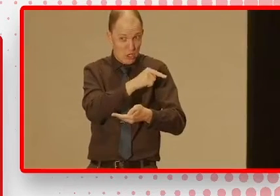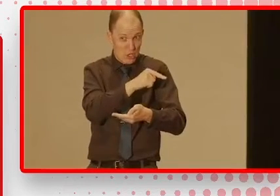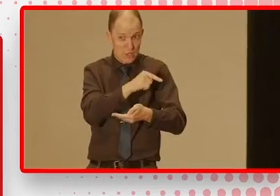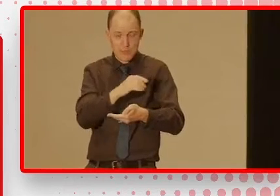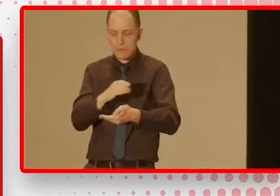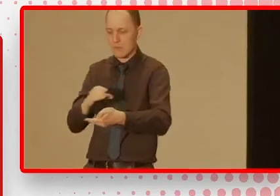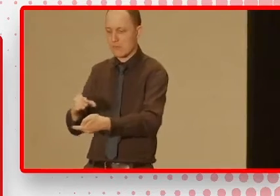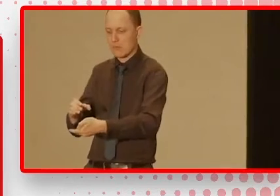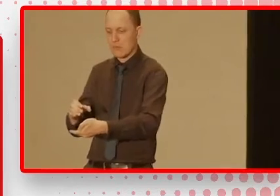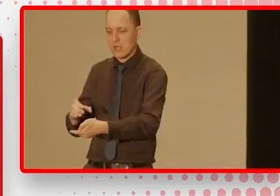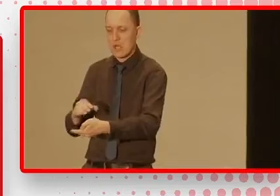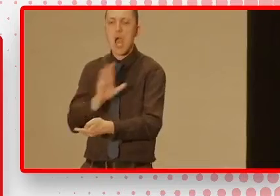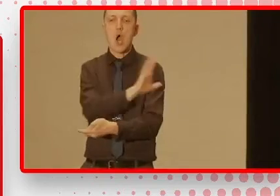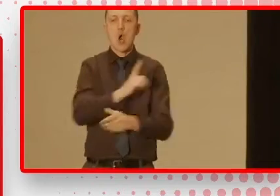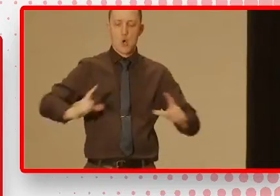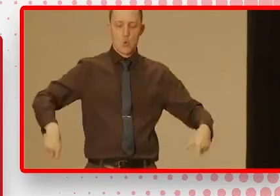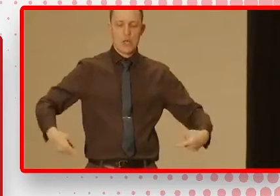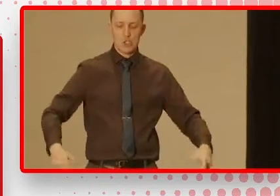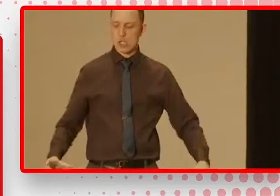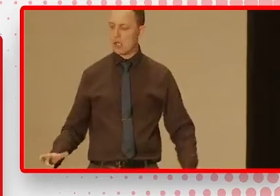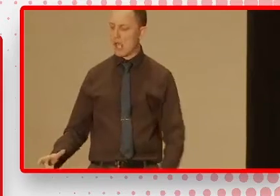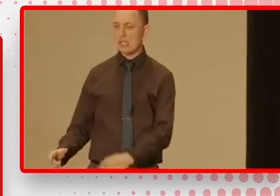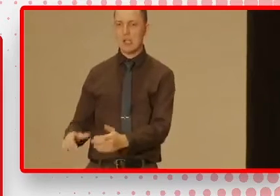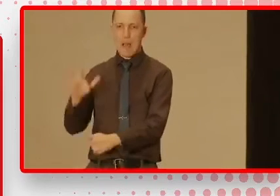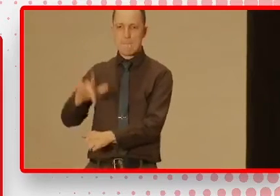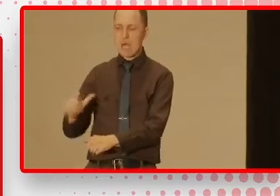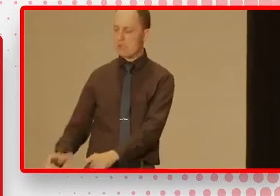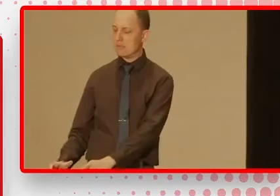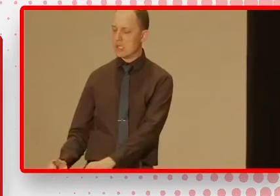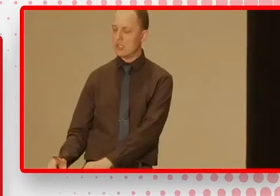recorded, hello, welcome to Walmart.